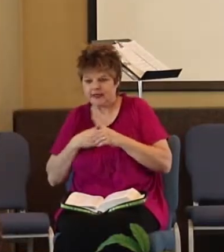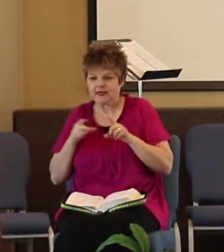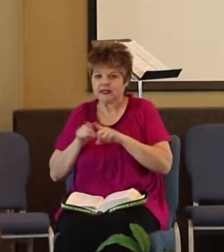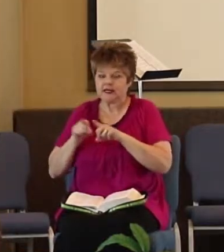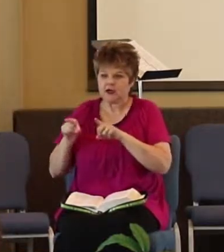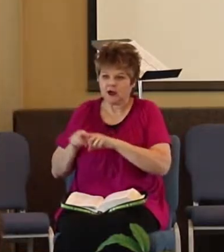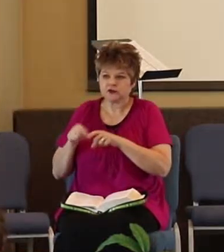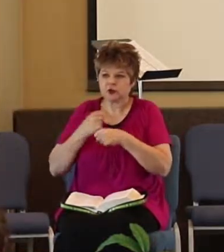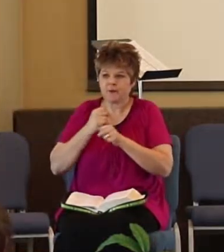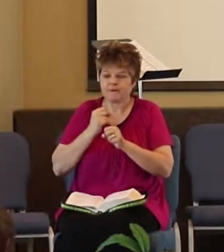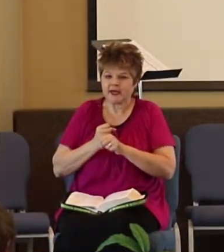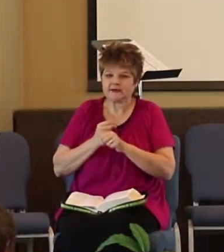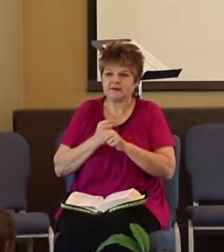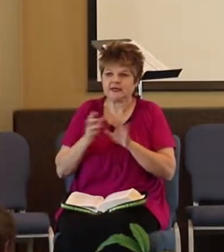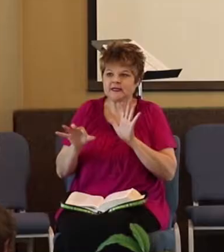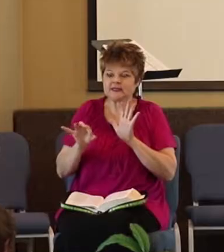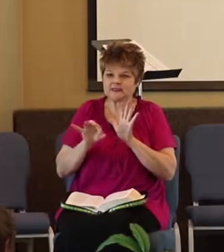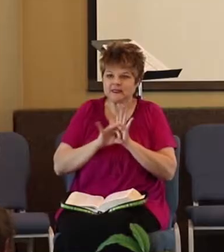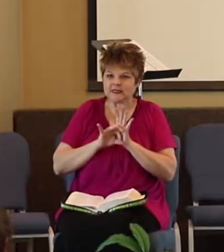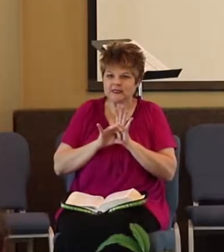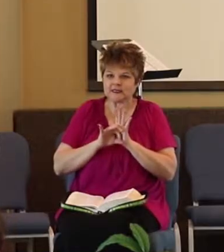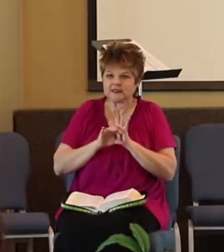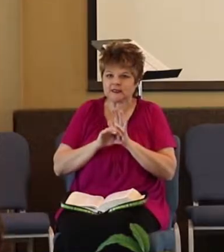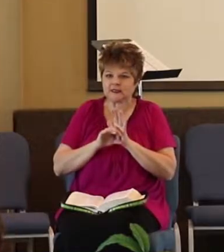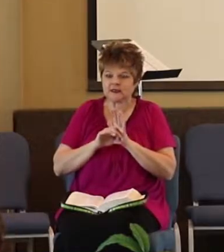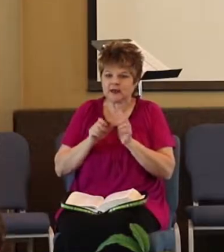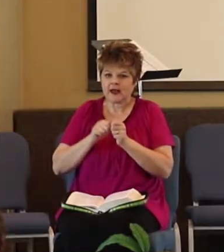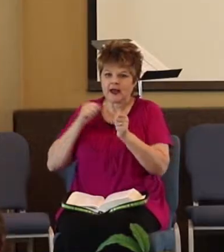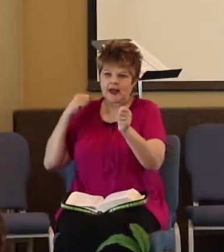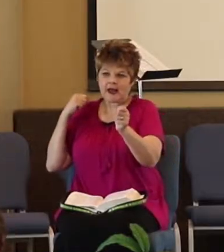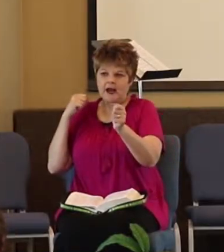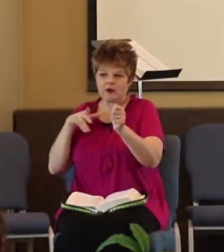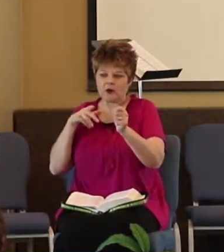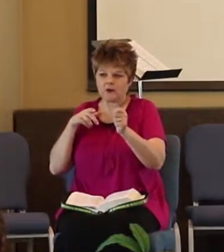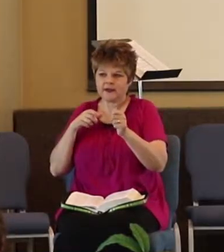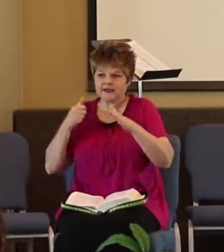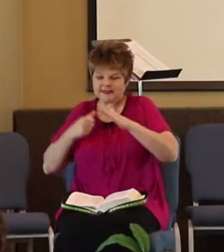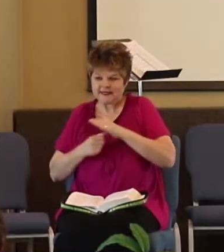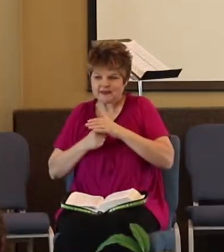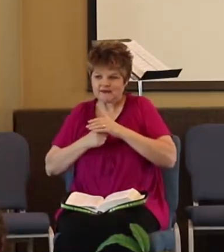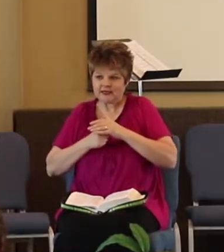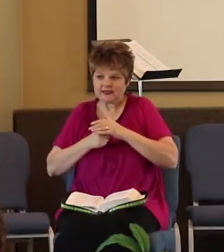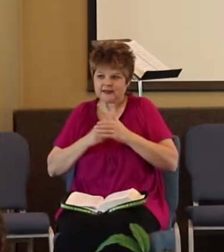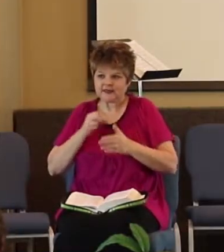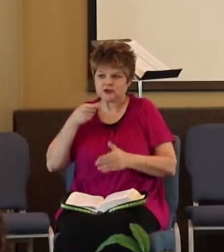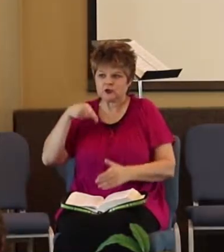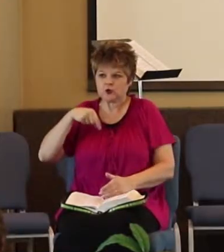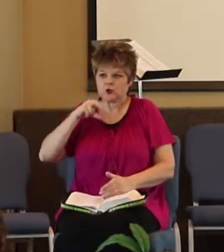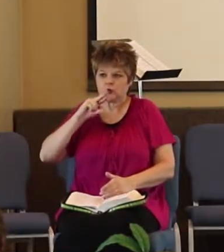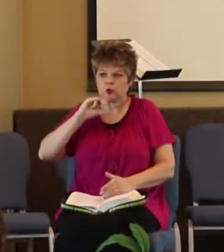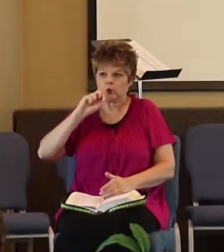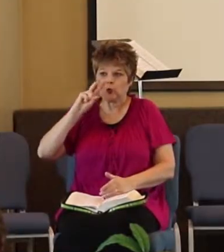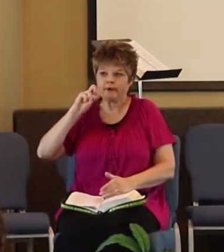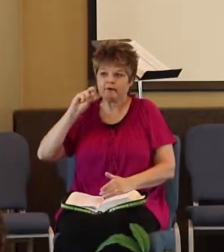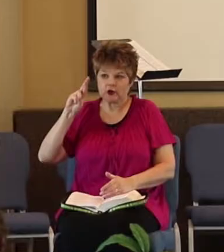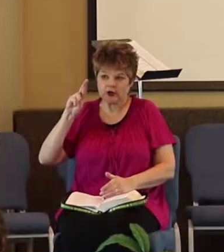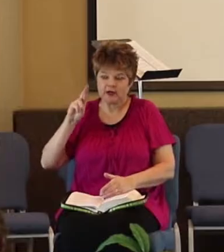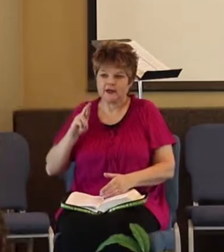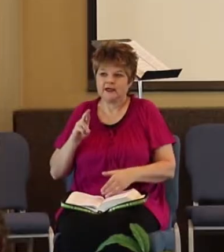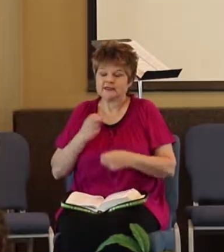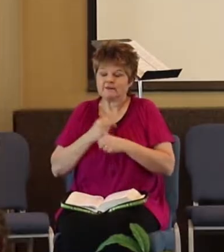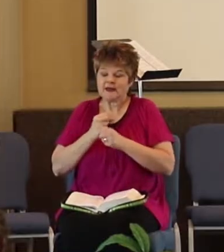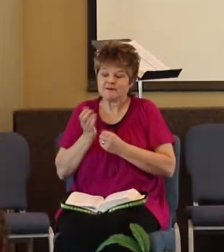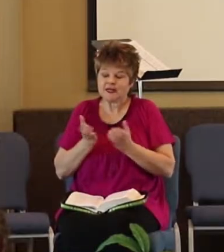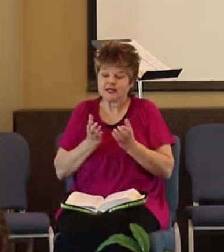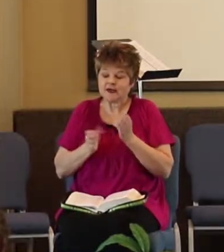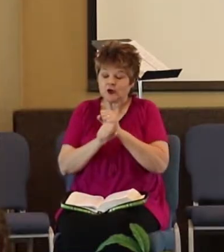also made me a select arrow. He has hidden me in his quiver. He said to me, 'You are my servant, Israel, in whom I will